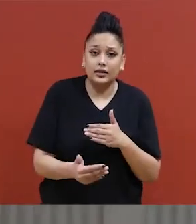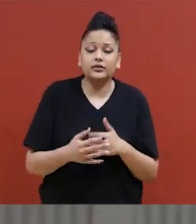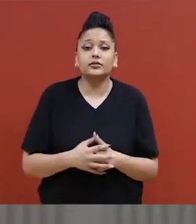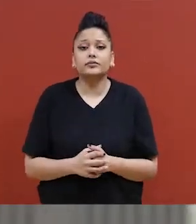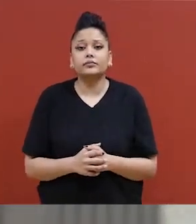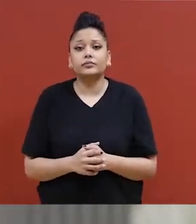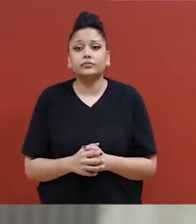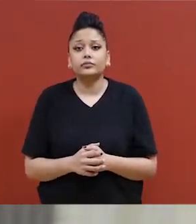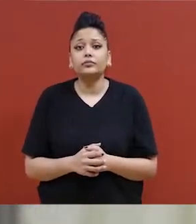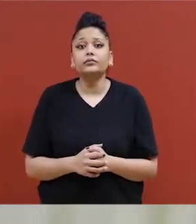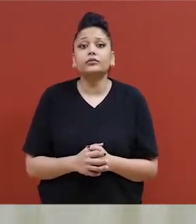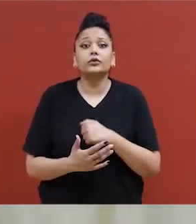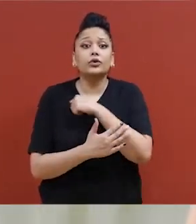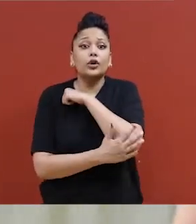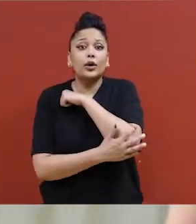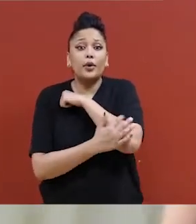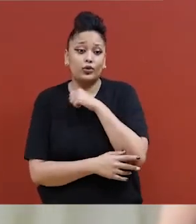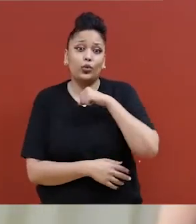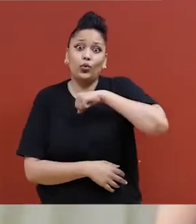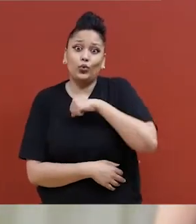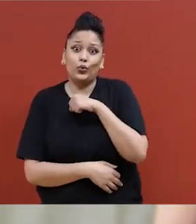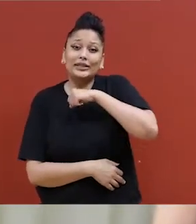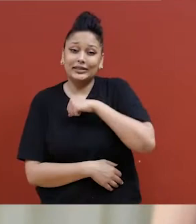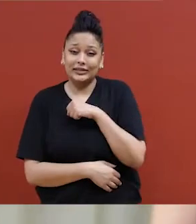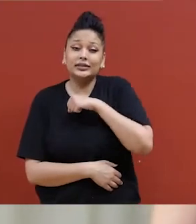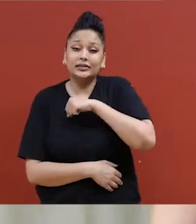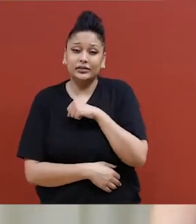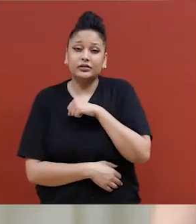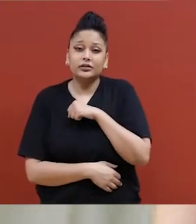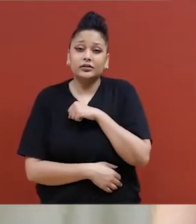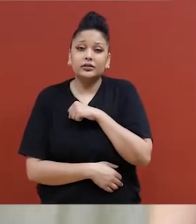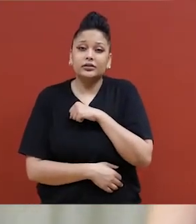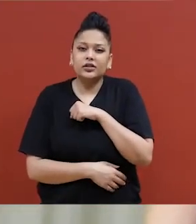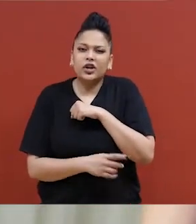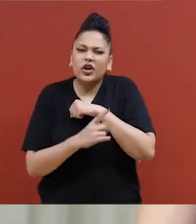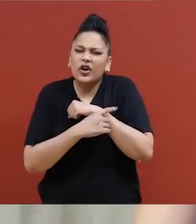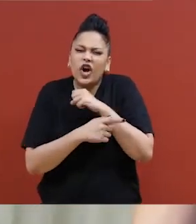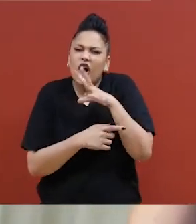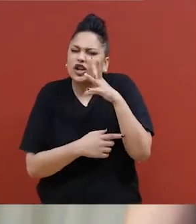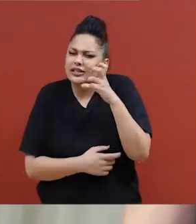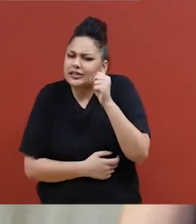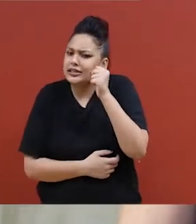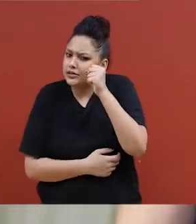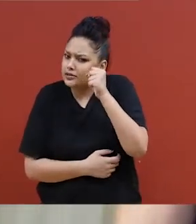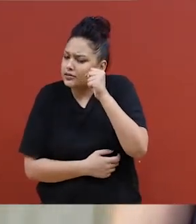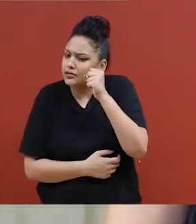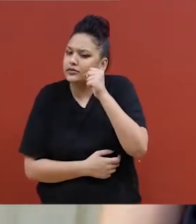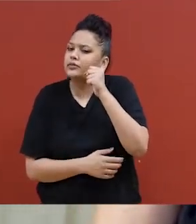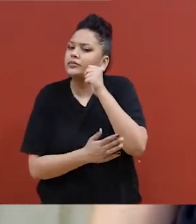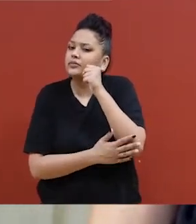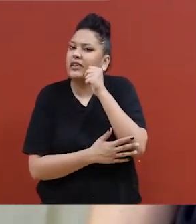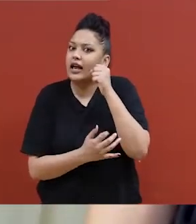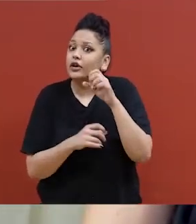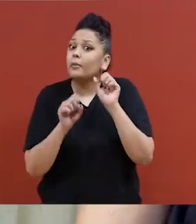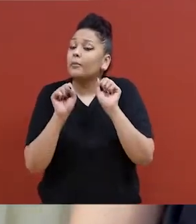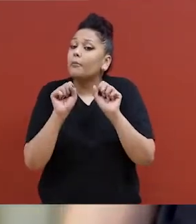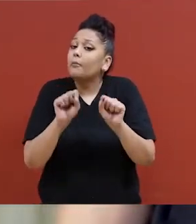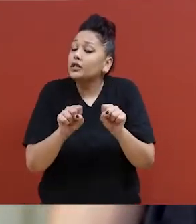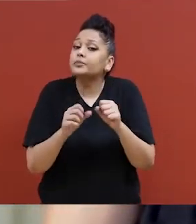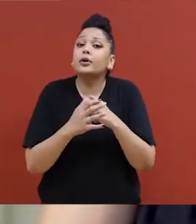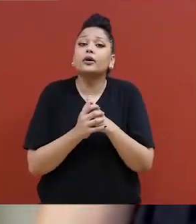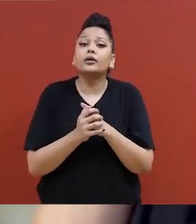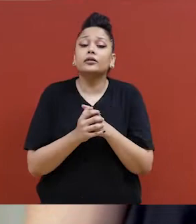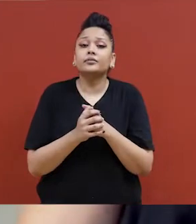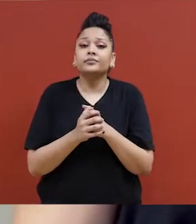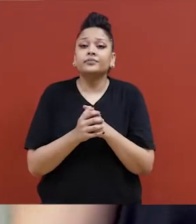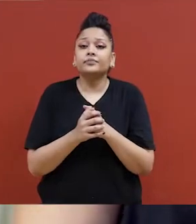is sprouting a wing, making a hard, tight fist. If it's possible for me, I'm going to